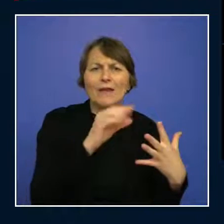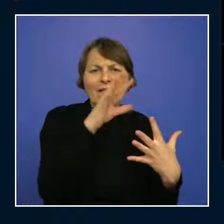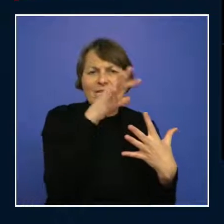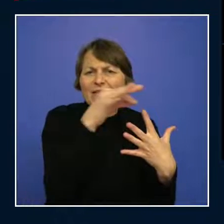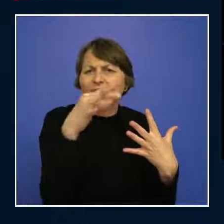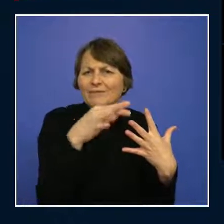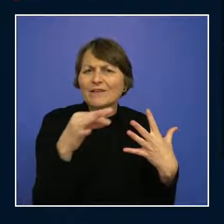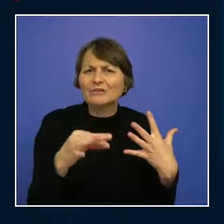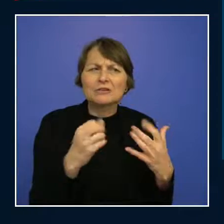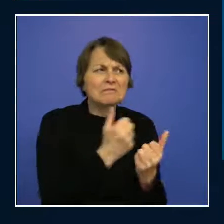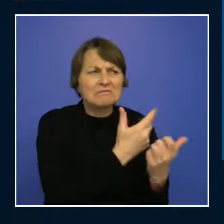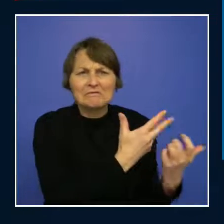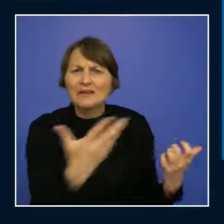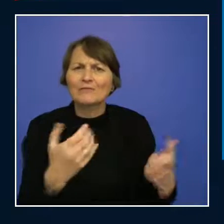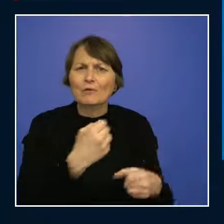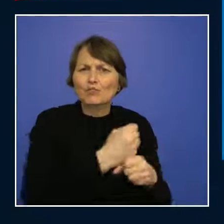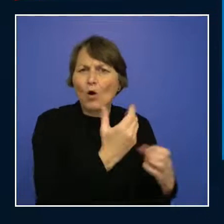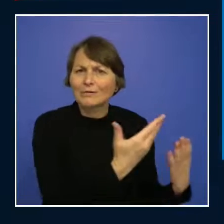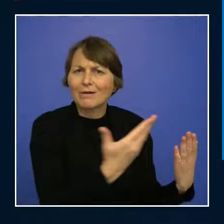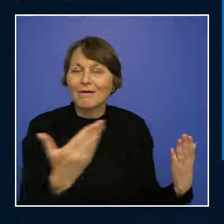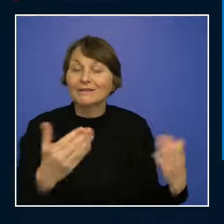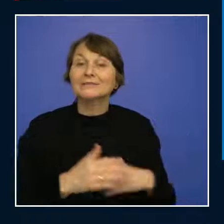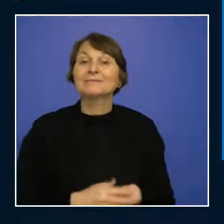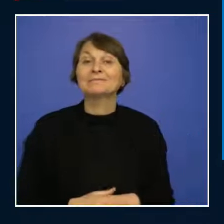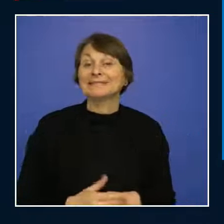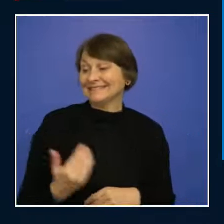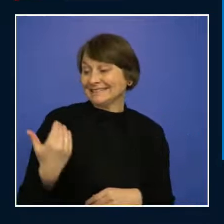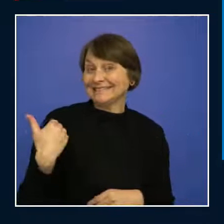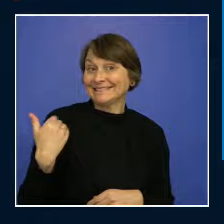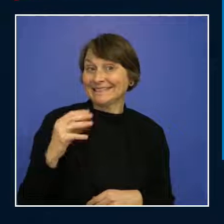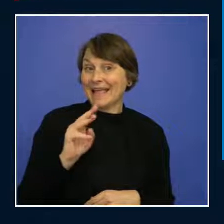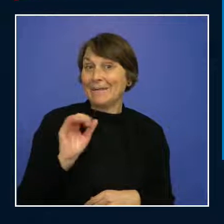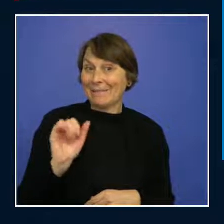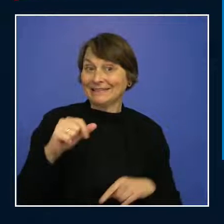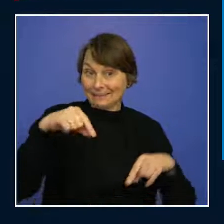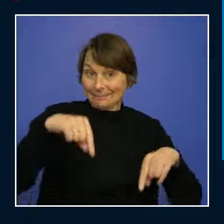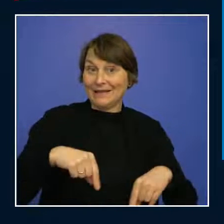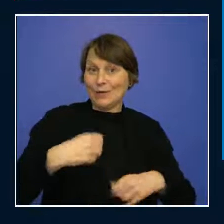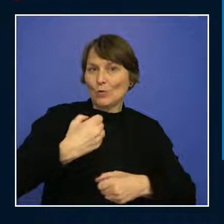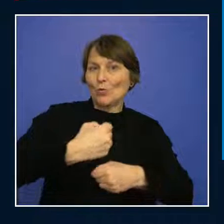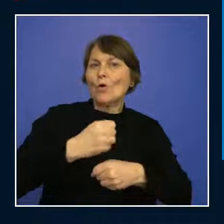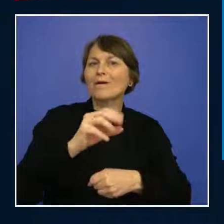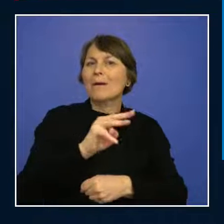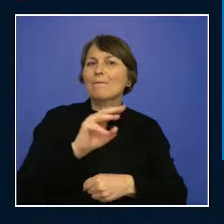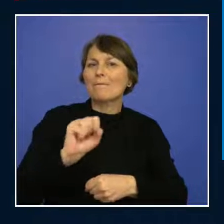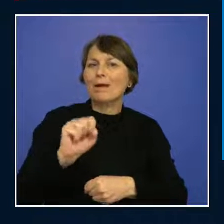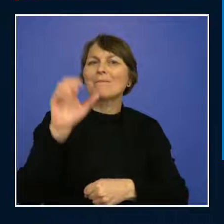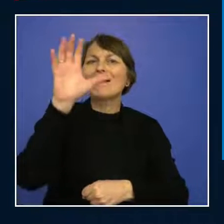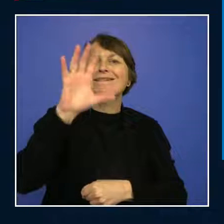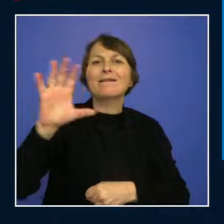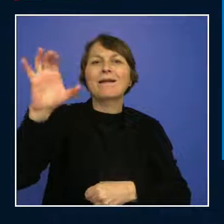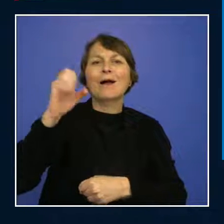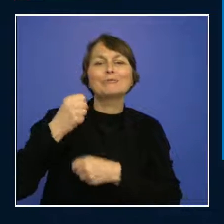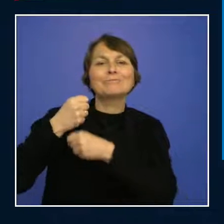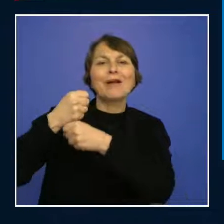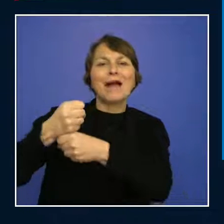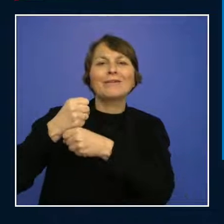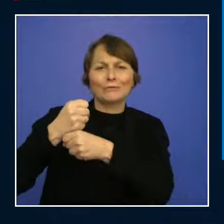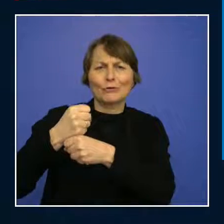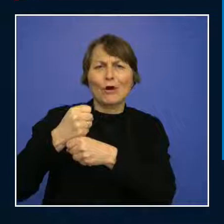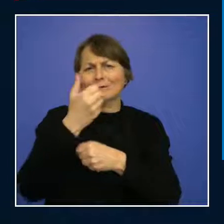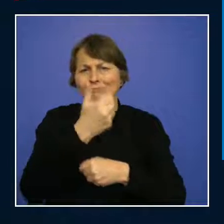have. As Emma said, I'm a senior cloud advocate here at Microsoft, and you can find me on my blog and